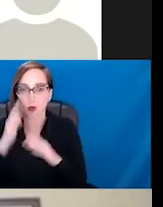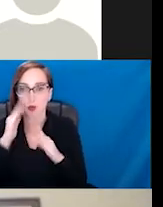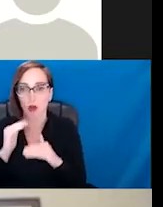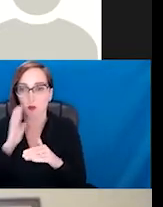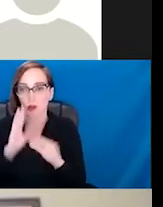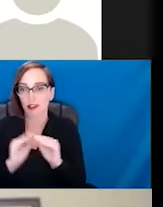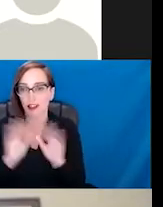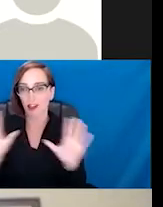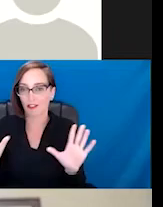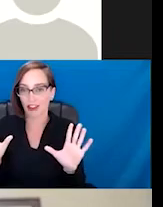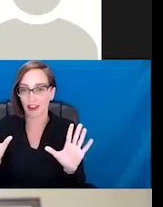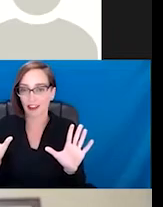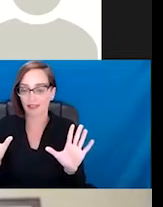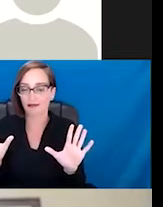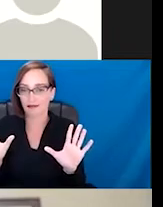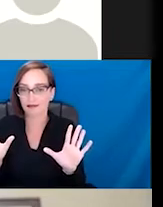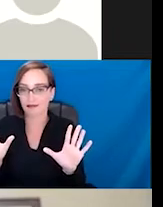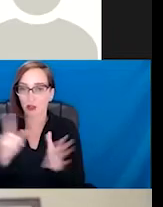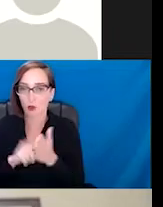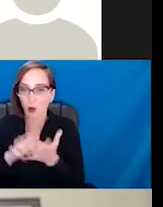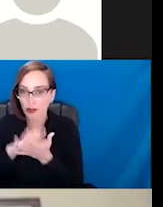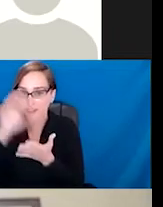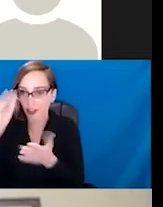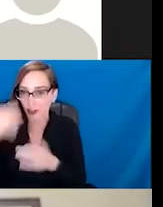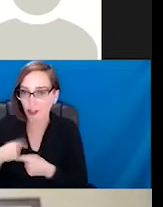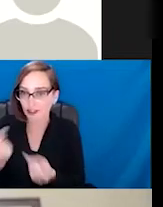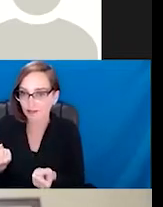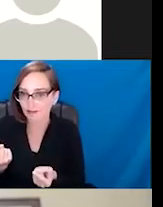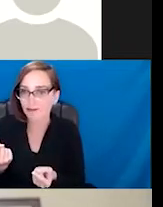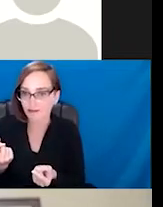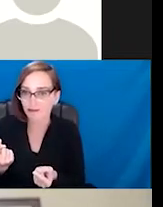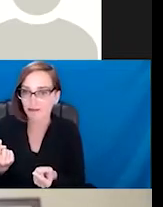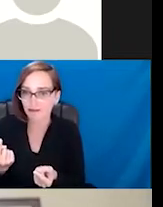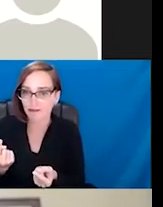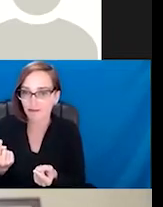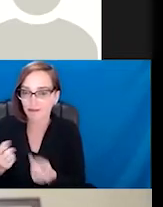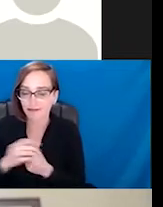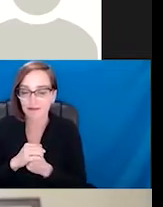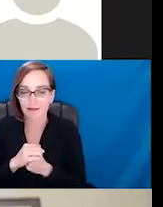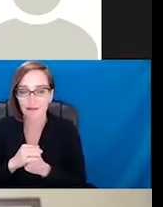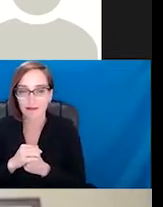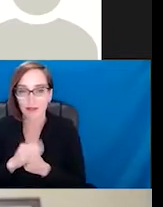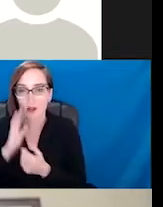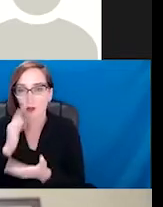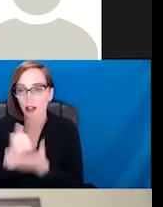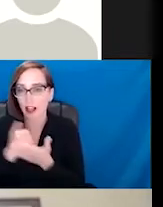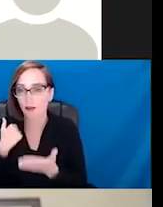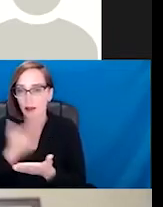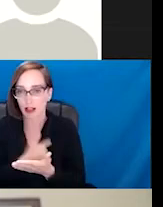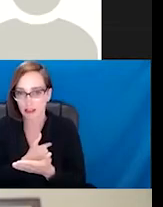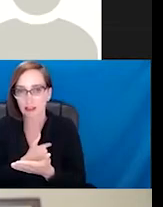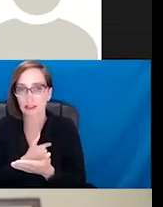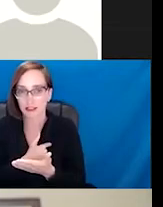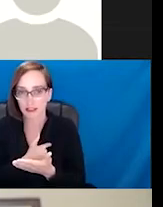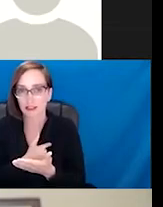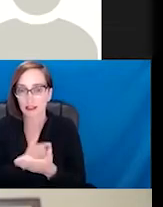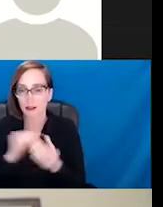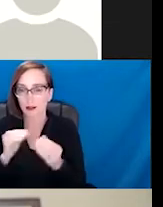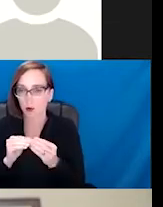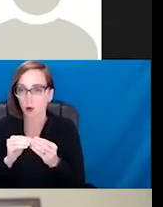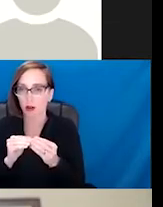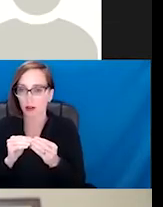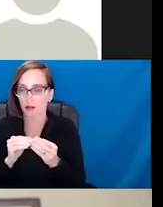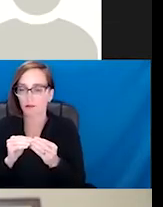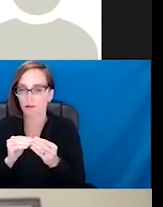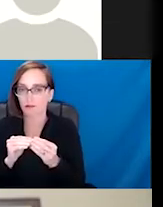baseline of learning and information that we've taken in, and will help us to start moving towards, kind of primary